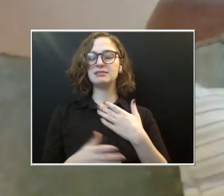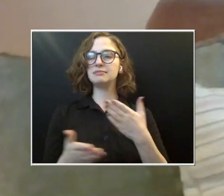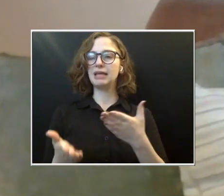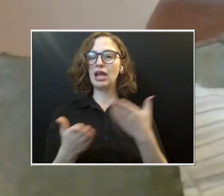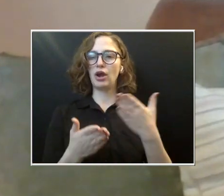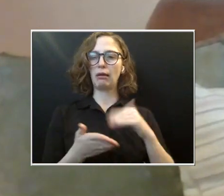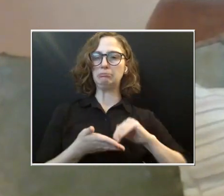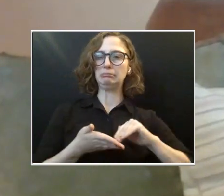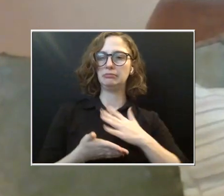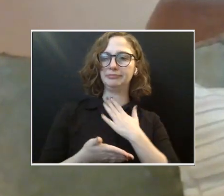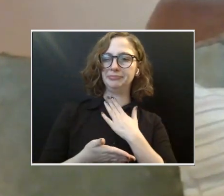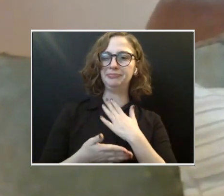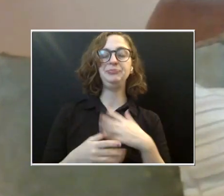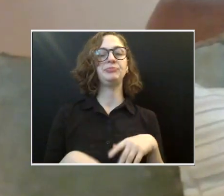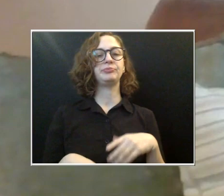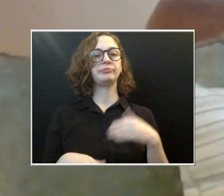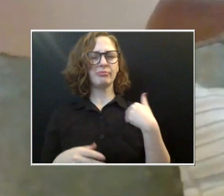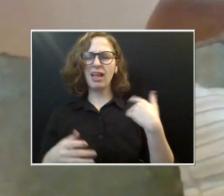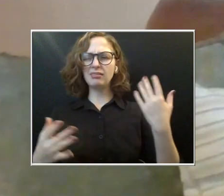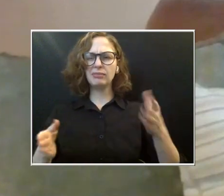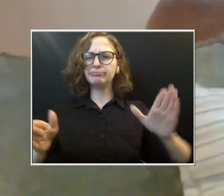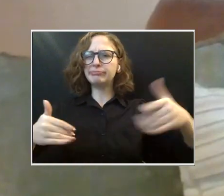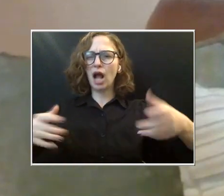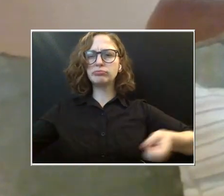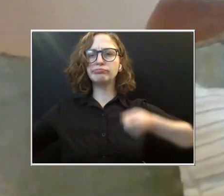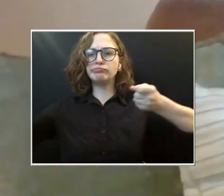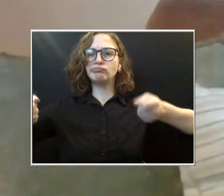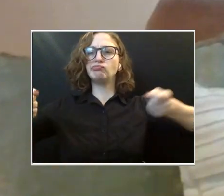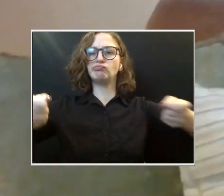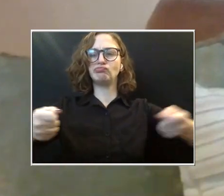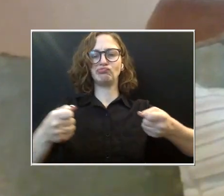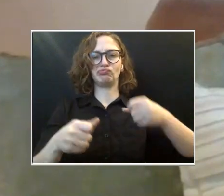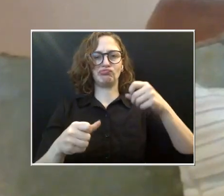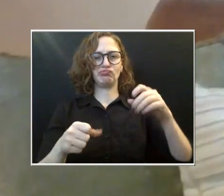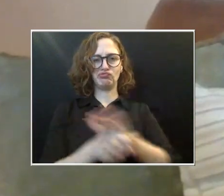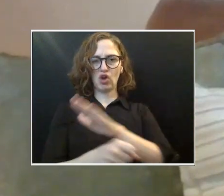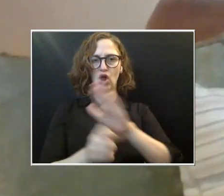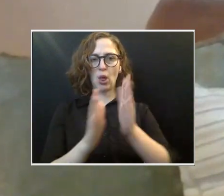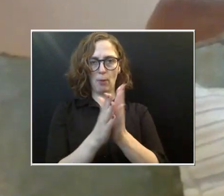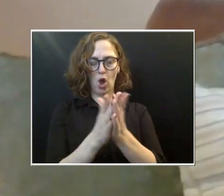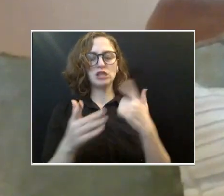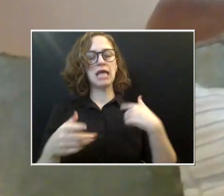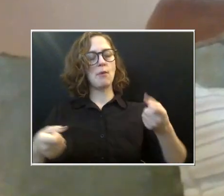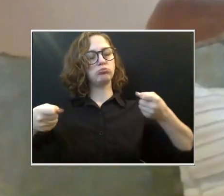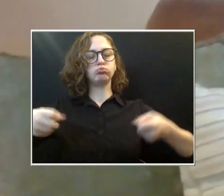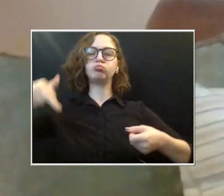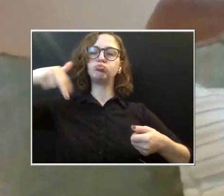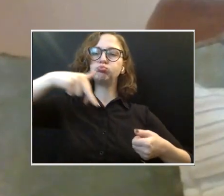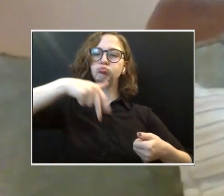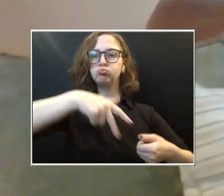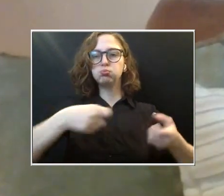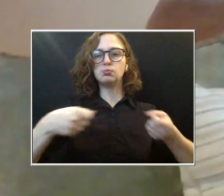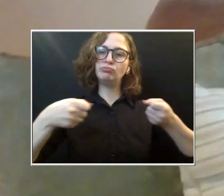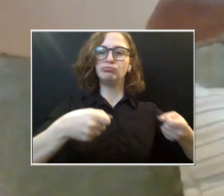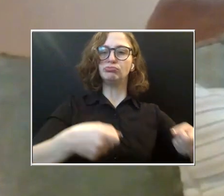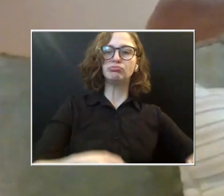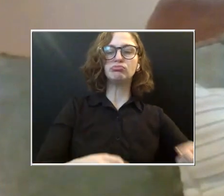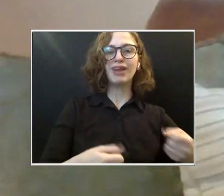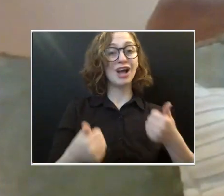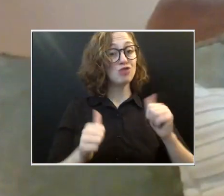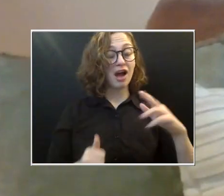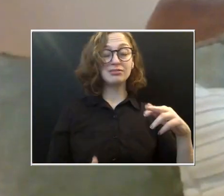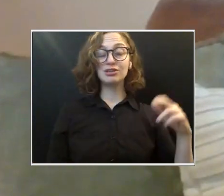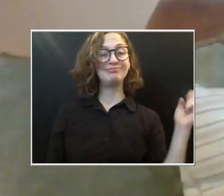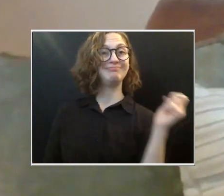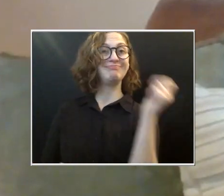a crate down my apartment stairwell of books, and I tried to go back up to get to my coffee, very important, and on the way